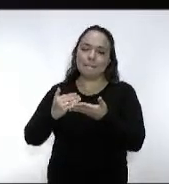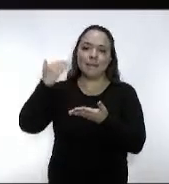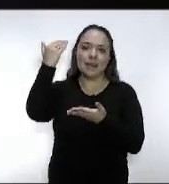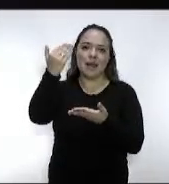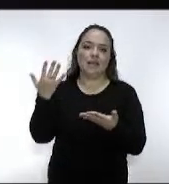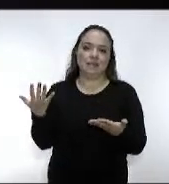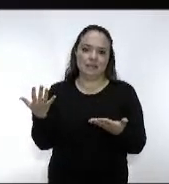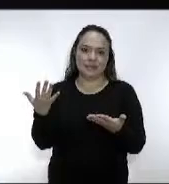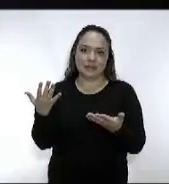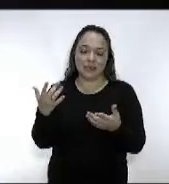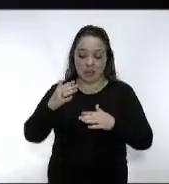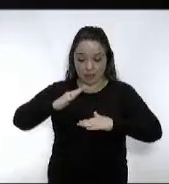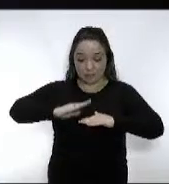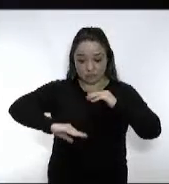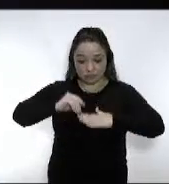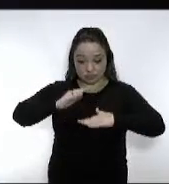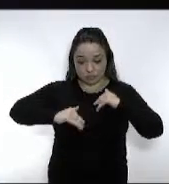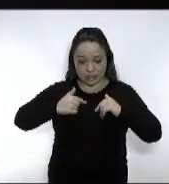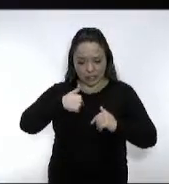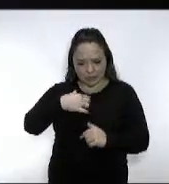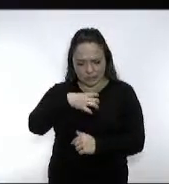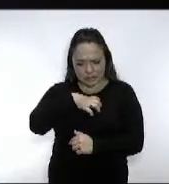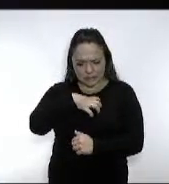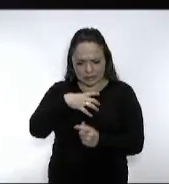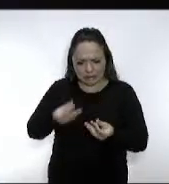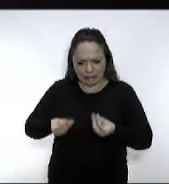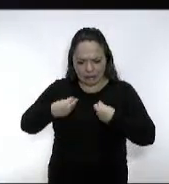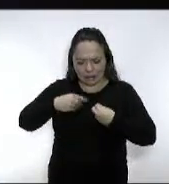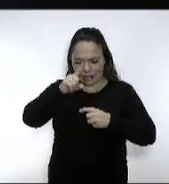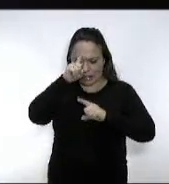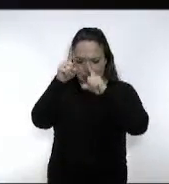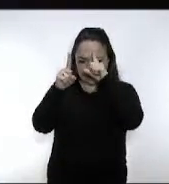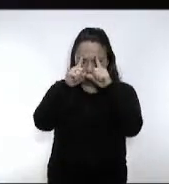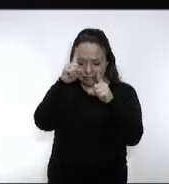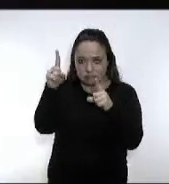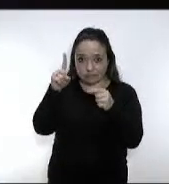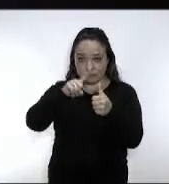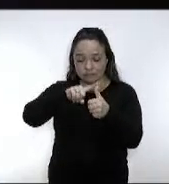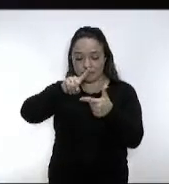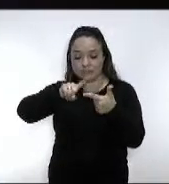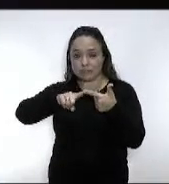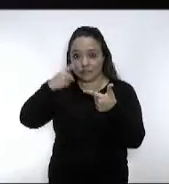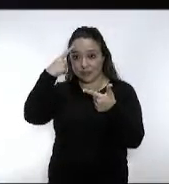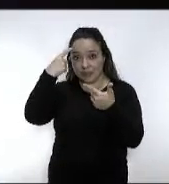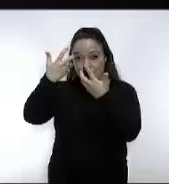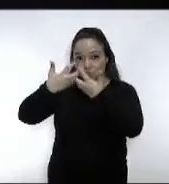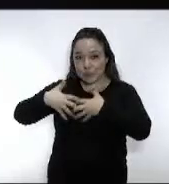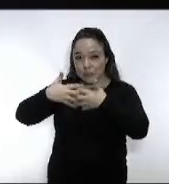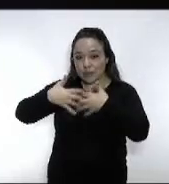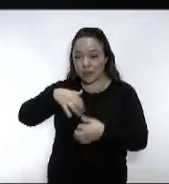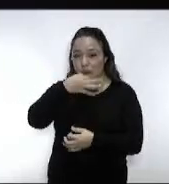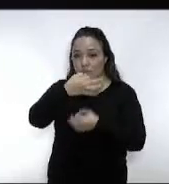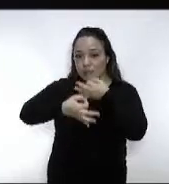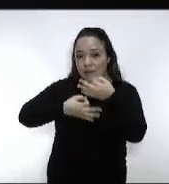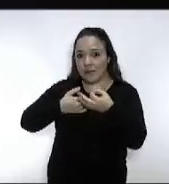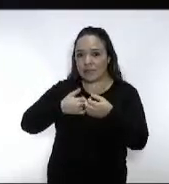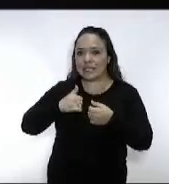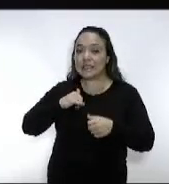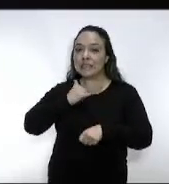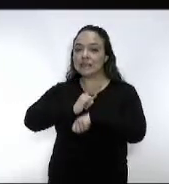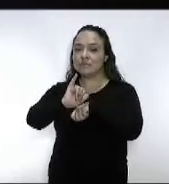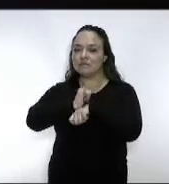areas. It requires that they will show also that these same professionals will have creativity, critical thought, abilities